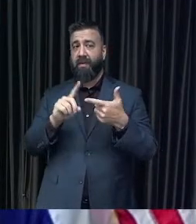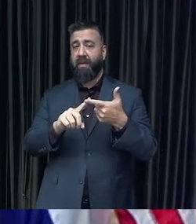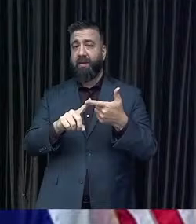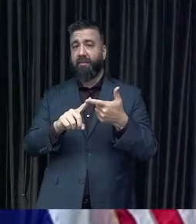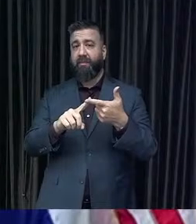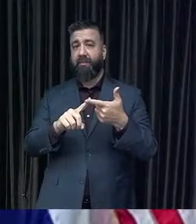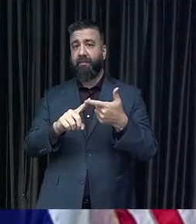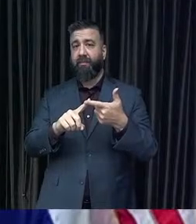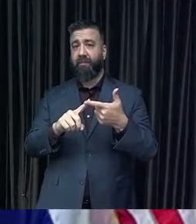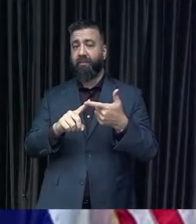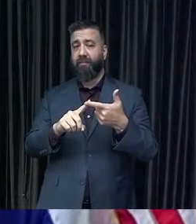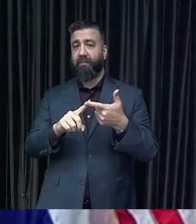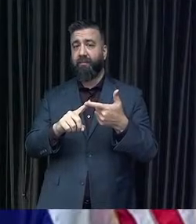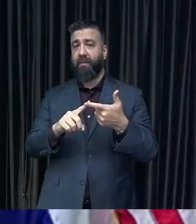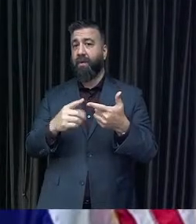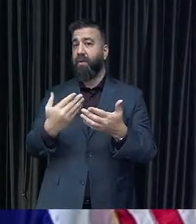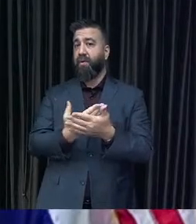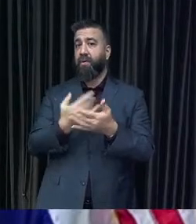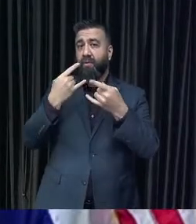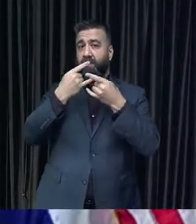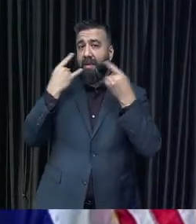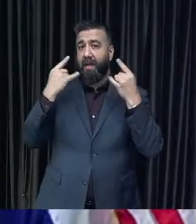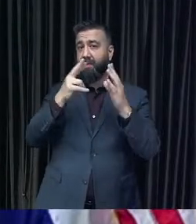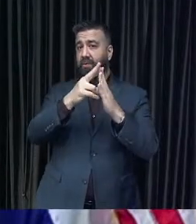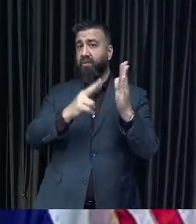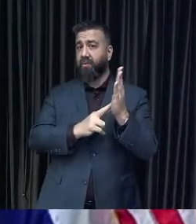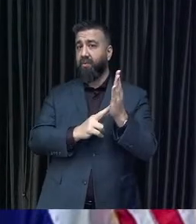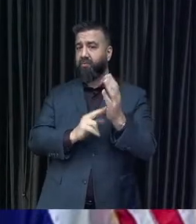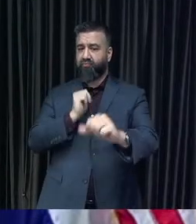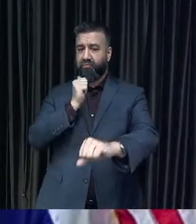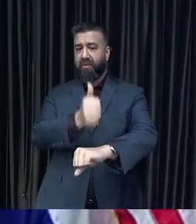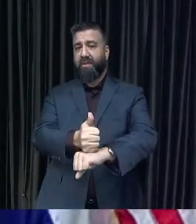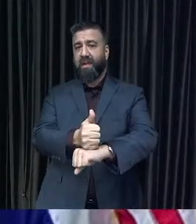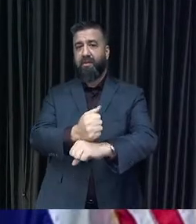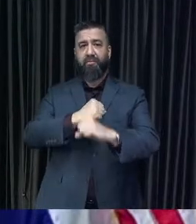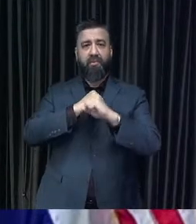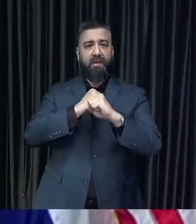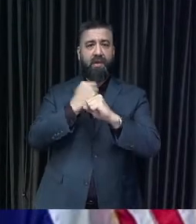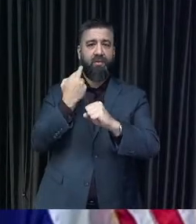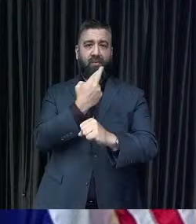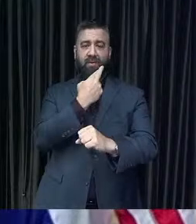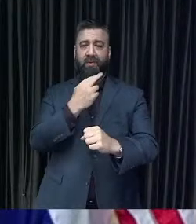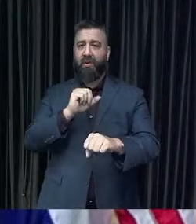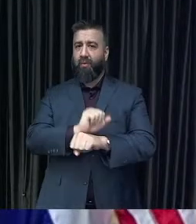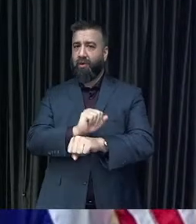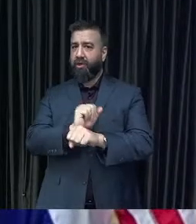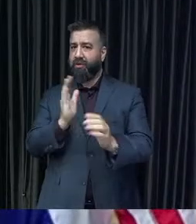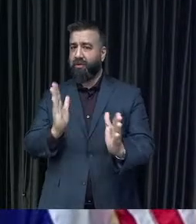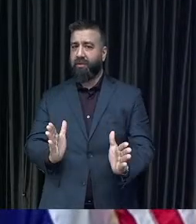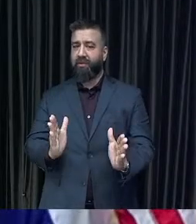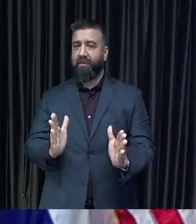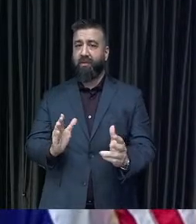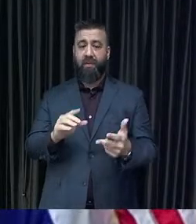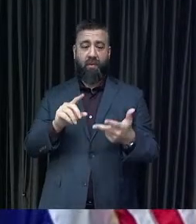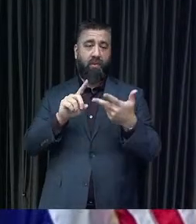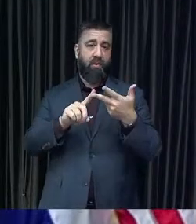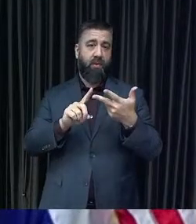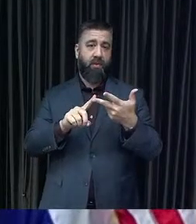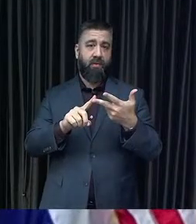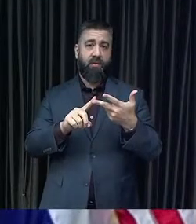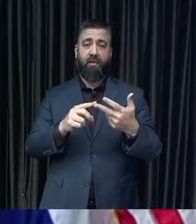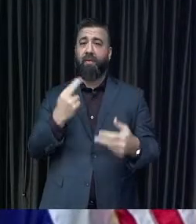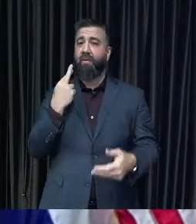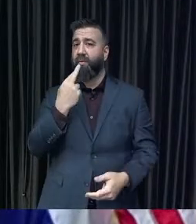new mask protocols will be in place to protect restaurant workers better. Third, restaurants and